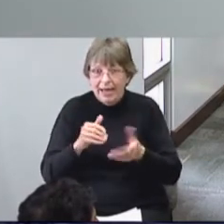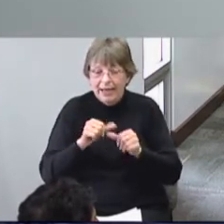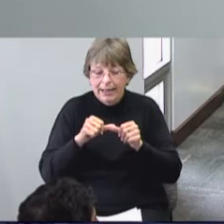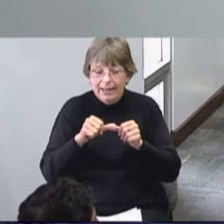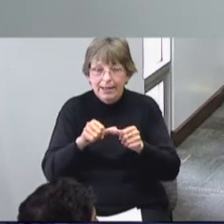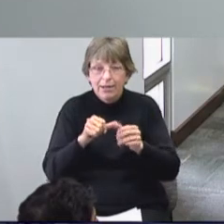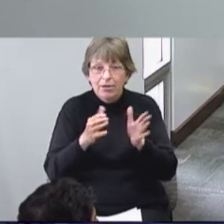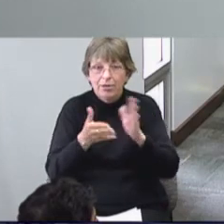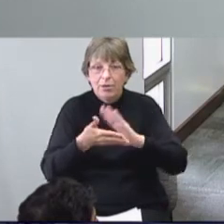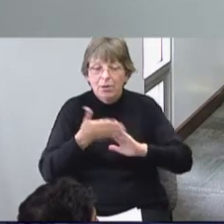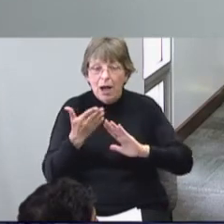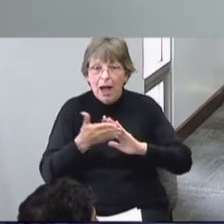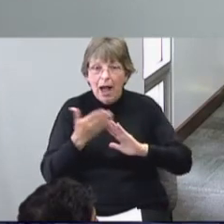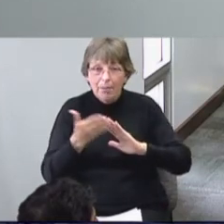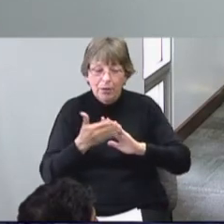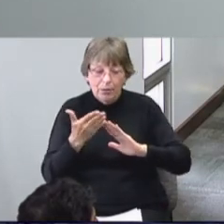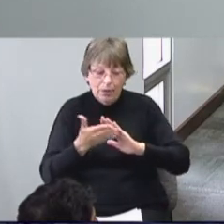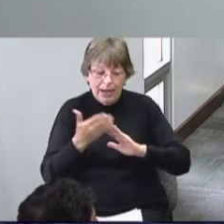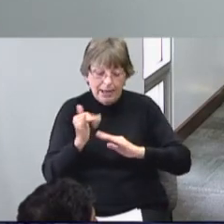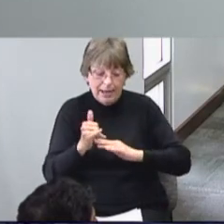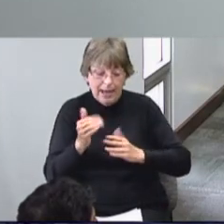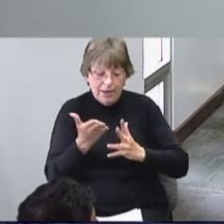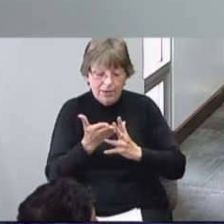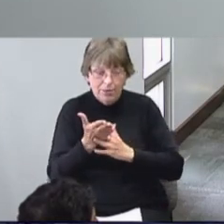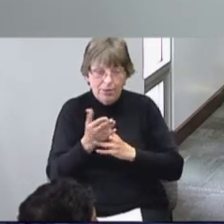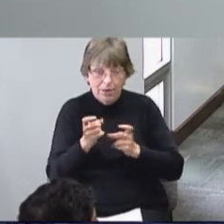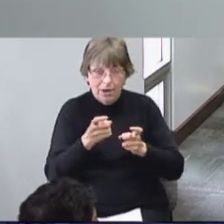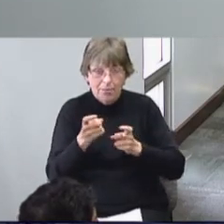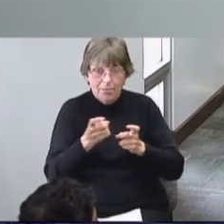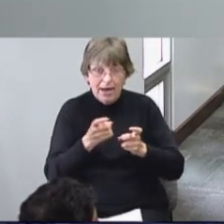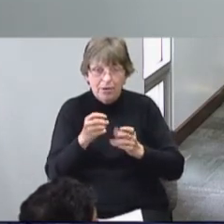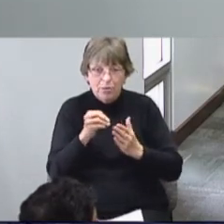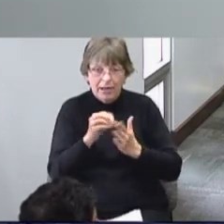through a hotel management a contract.